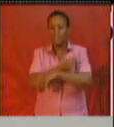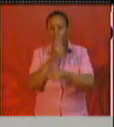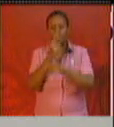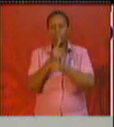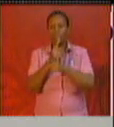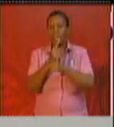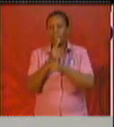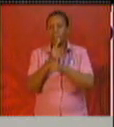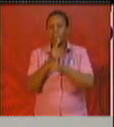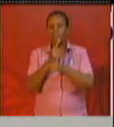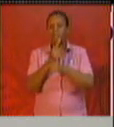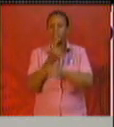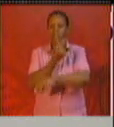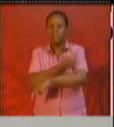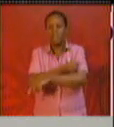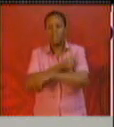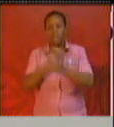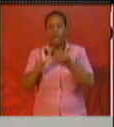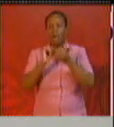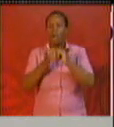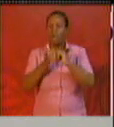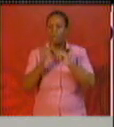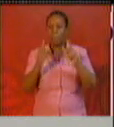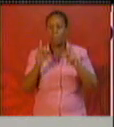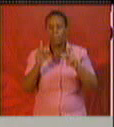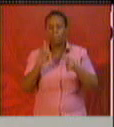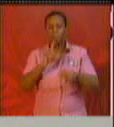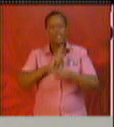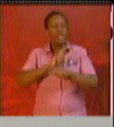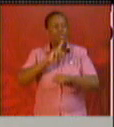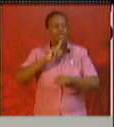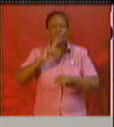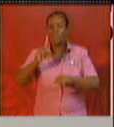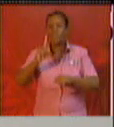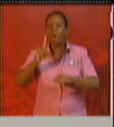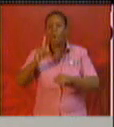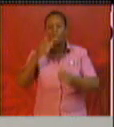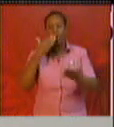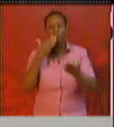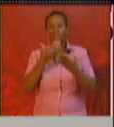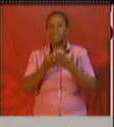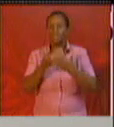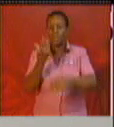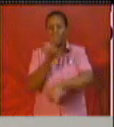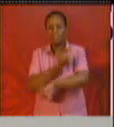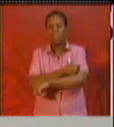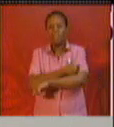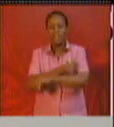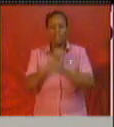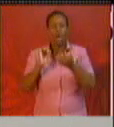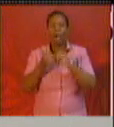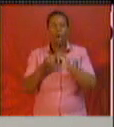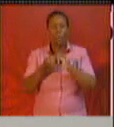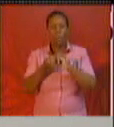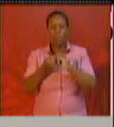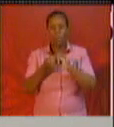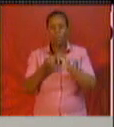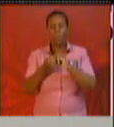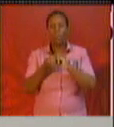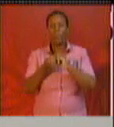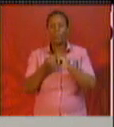health system, that coordination is taking place at the national level at this point in time. The vaccines that will